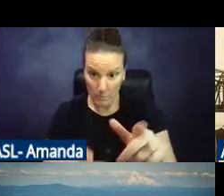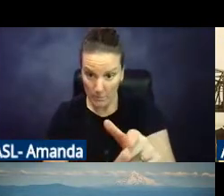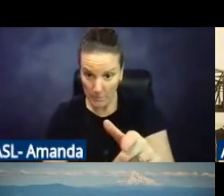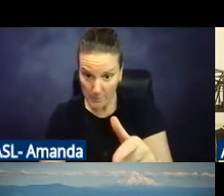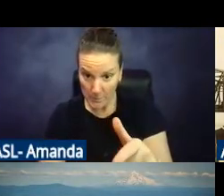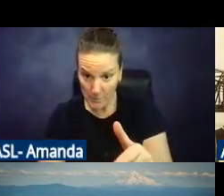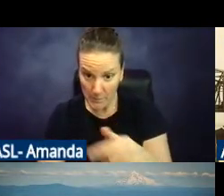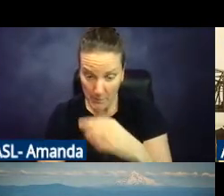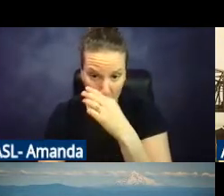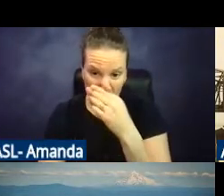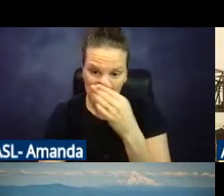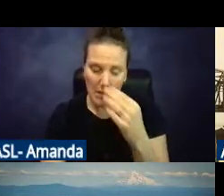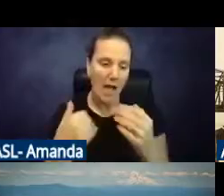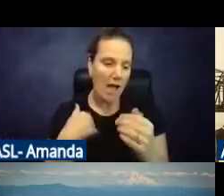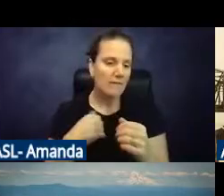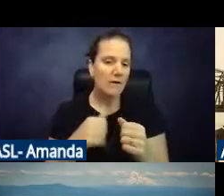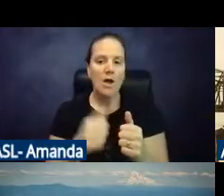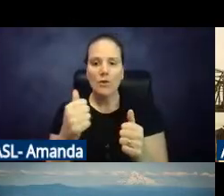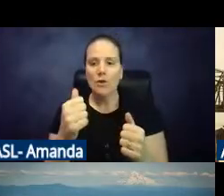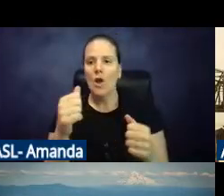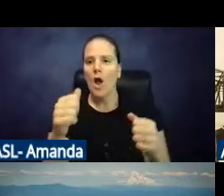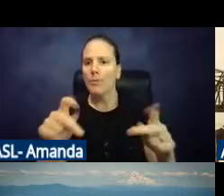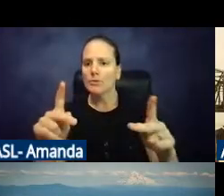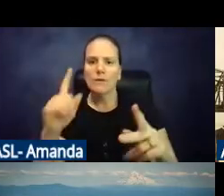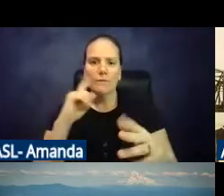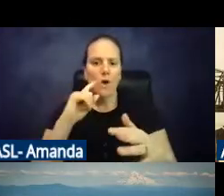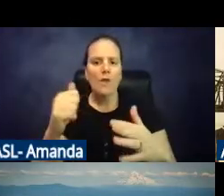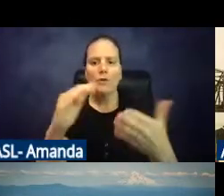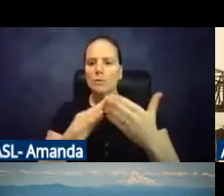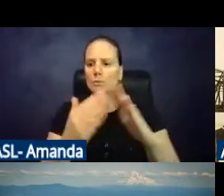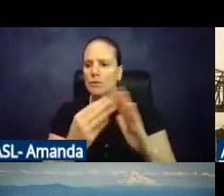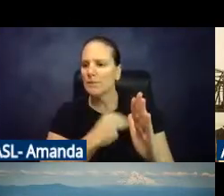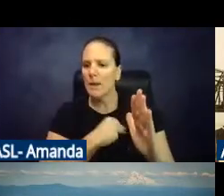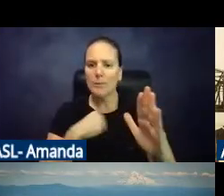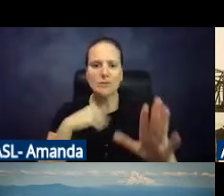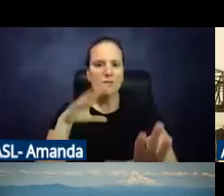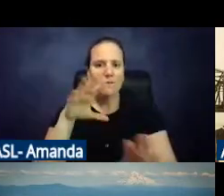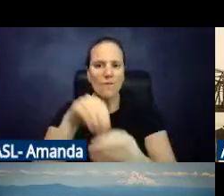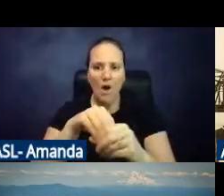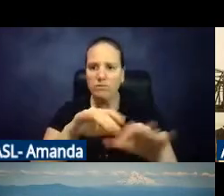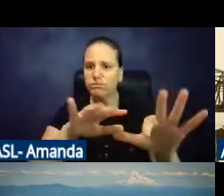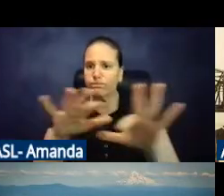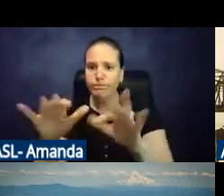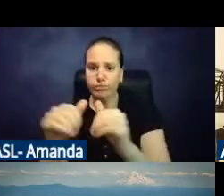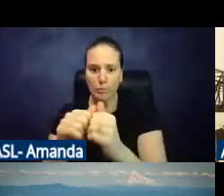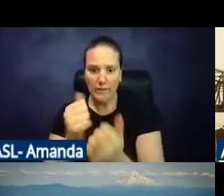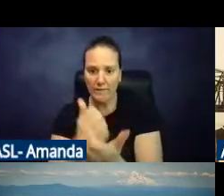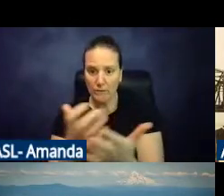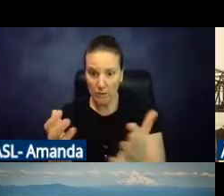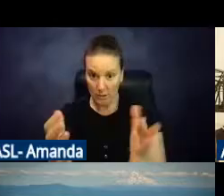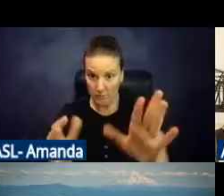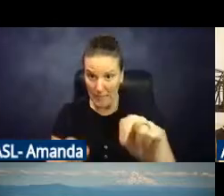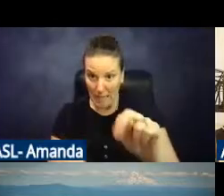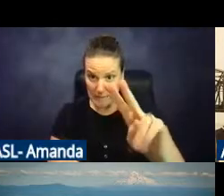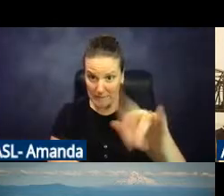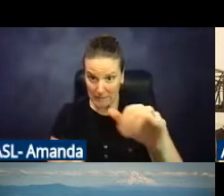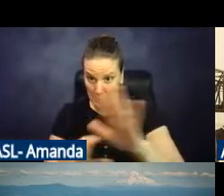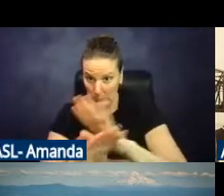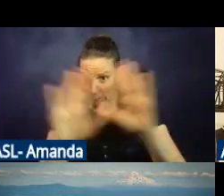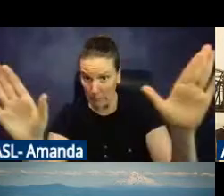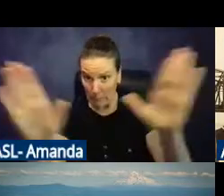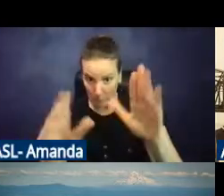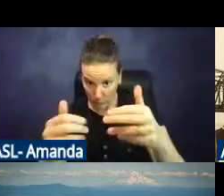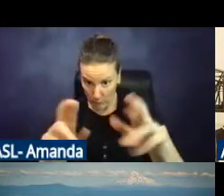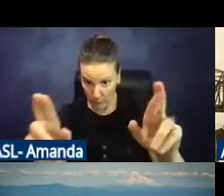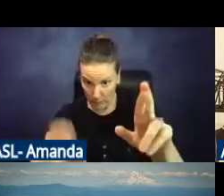there other opportunities for other community members to get involved as far as our aesthetics. So I know I didn't fully